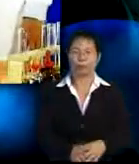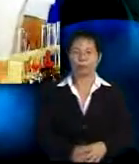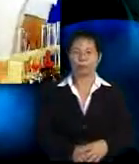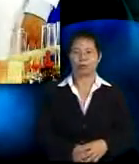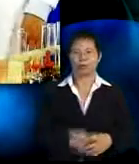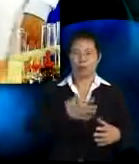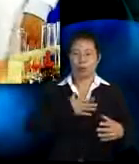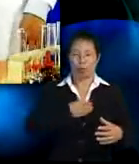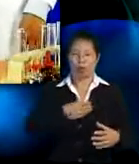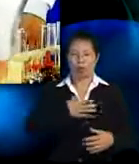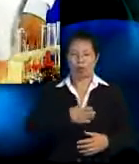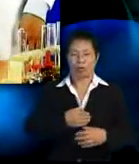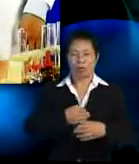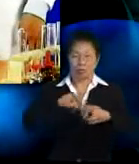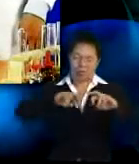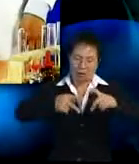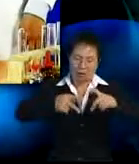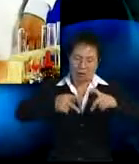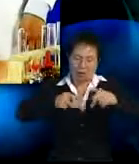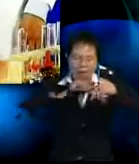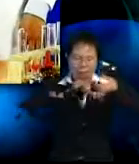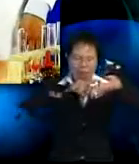A white precipitate forms in the test.